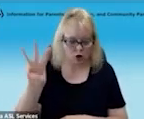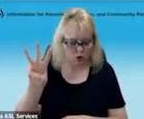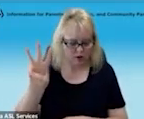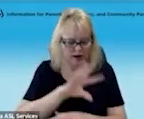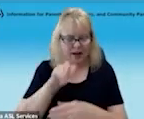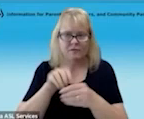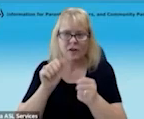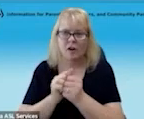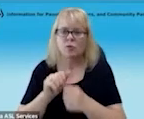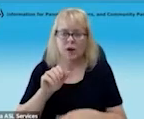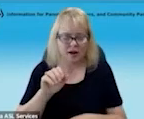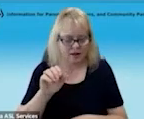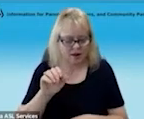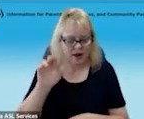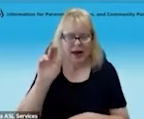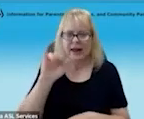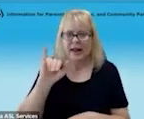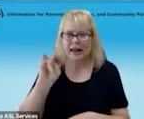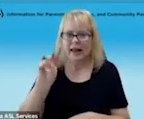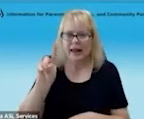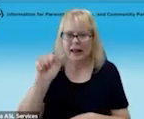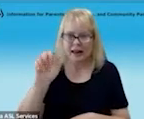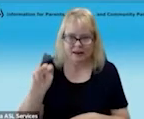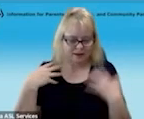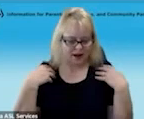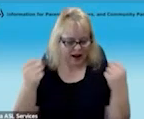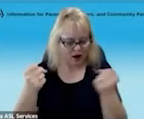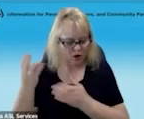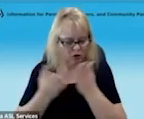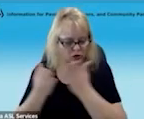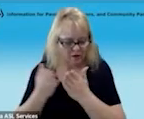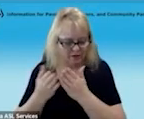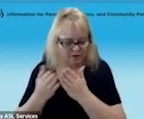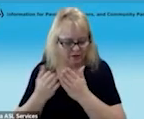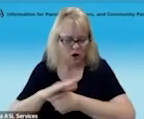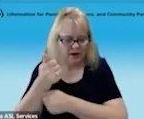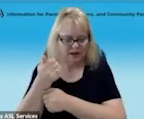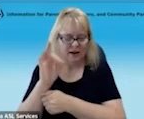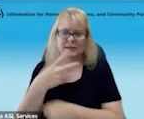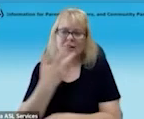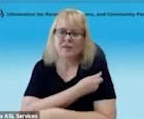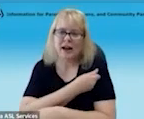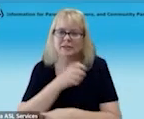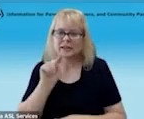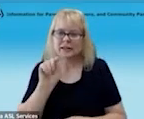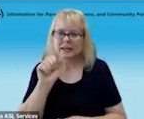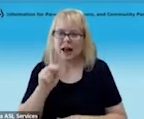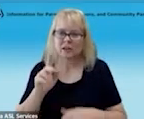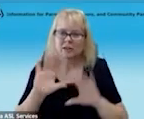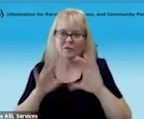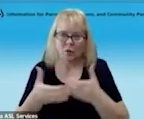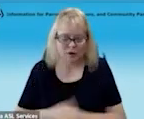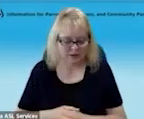Hello, everyone. Next, we'll have Captain Holly Van Loo, who is currently deputy lead of the Indian Health